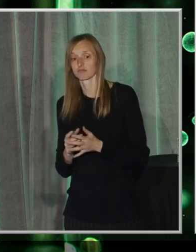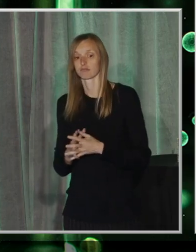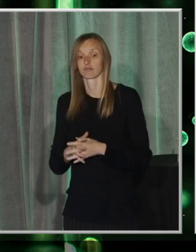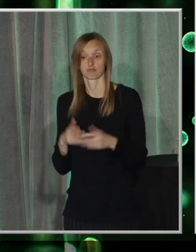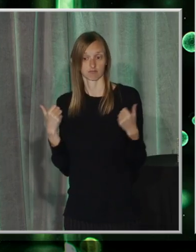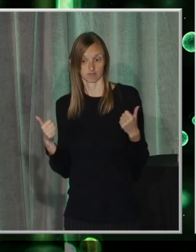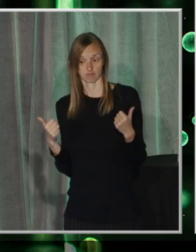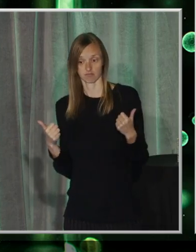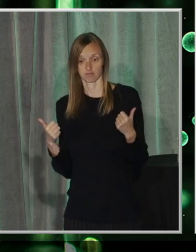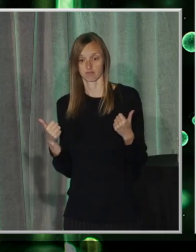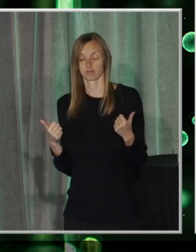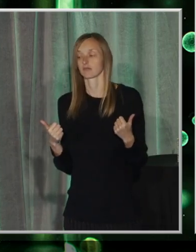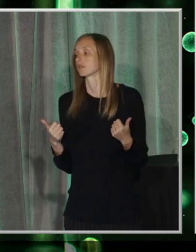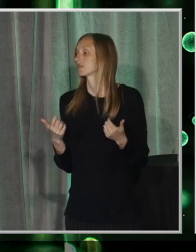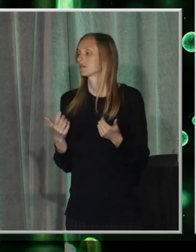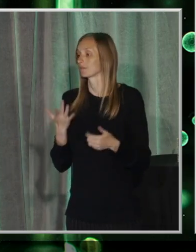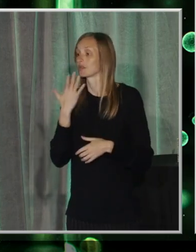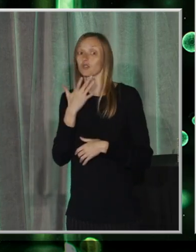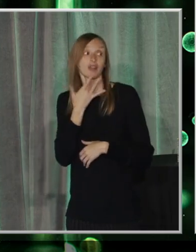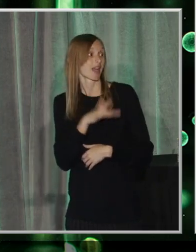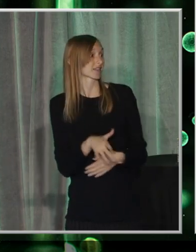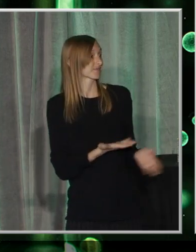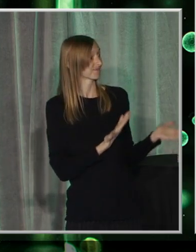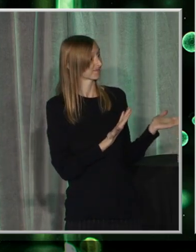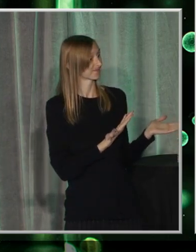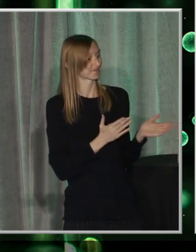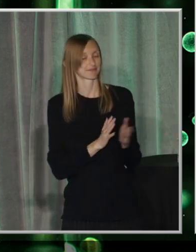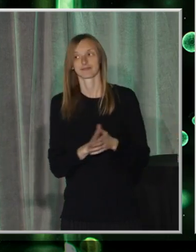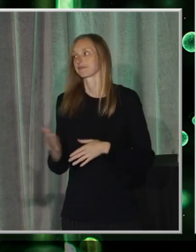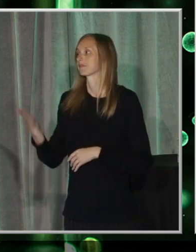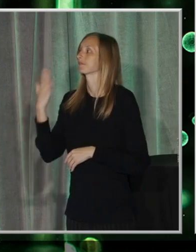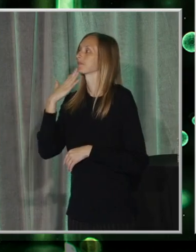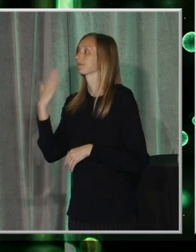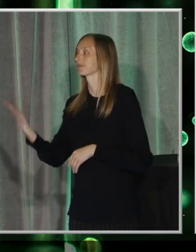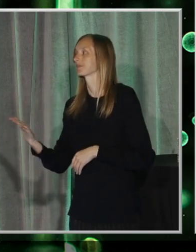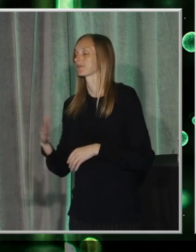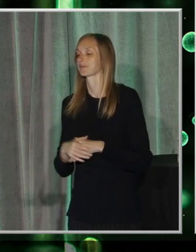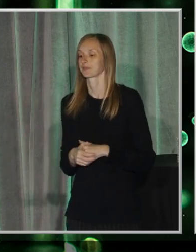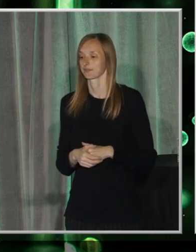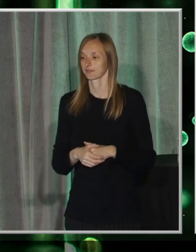Good to go? All right. Good luck. Thank you.